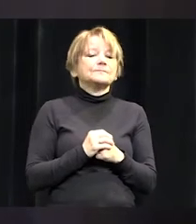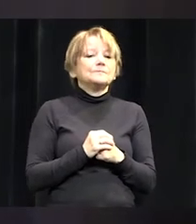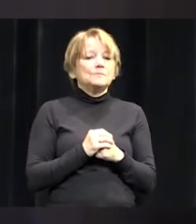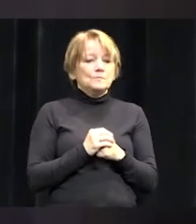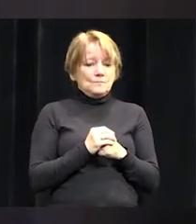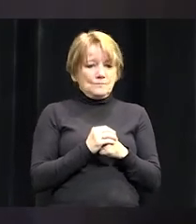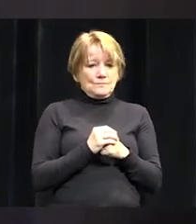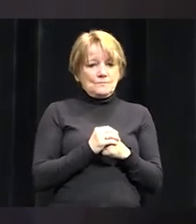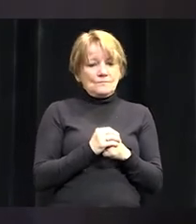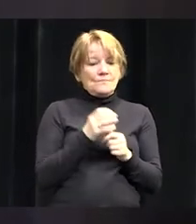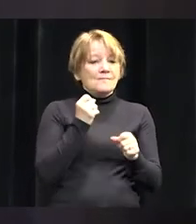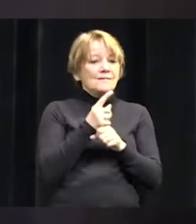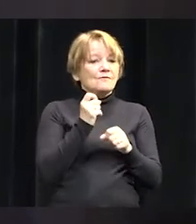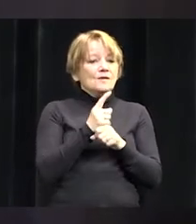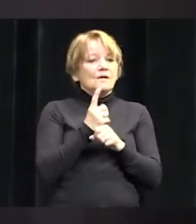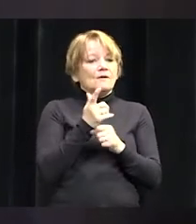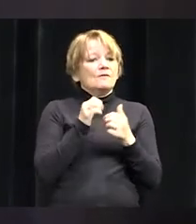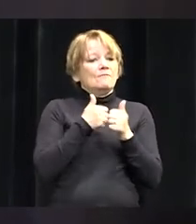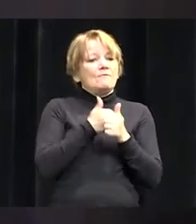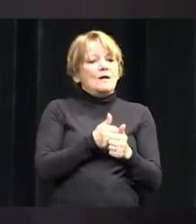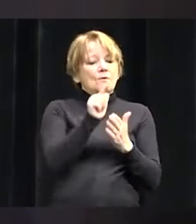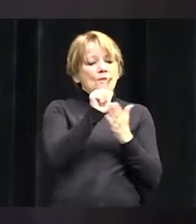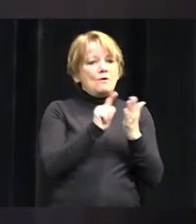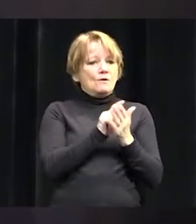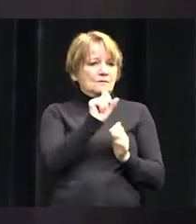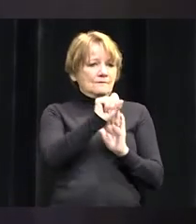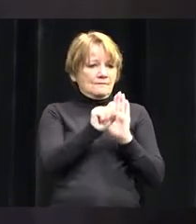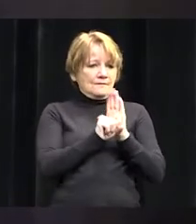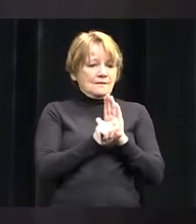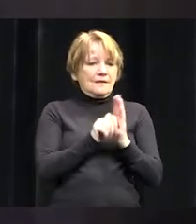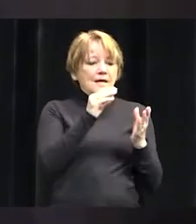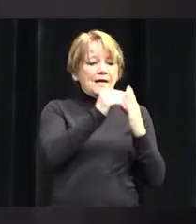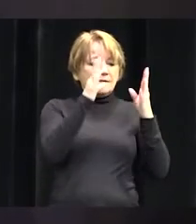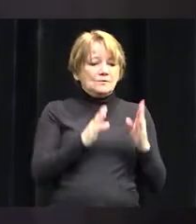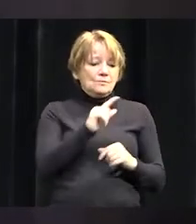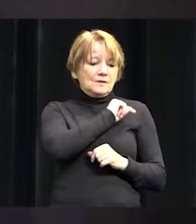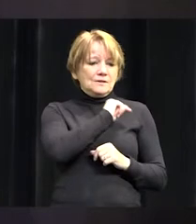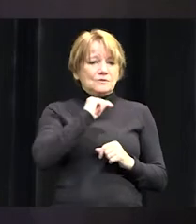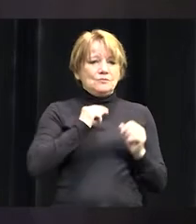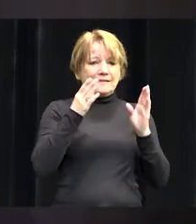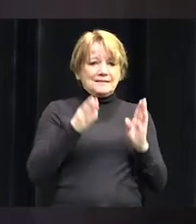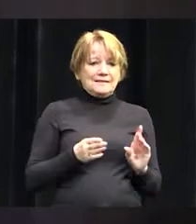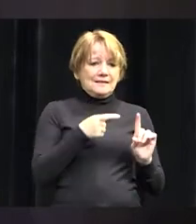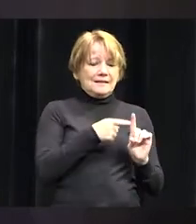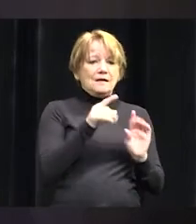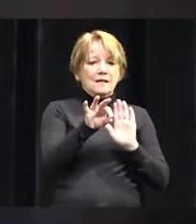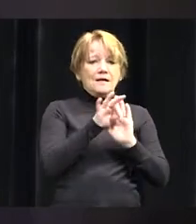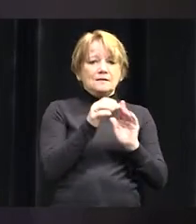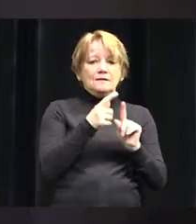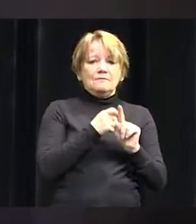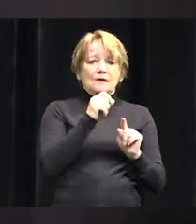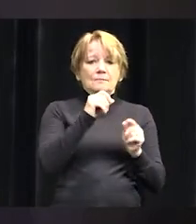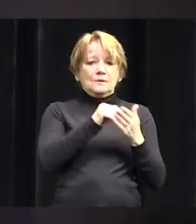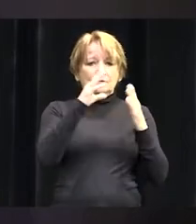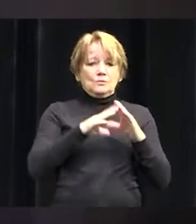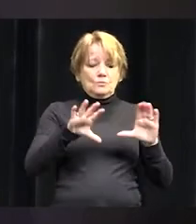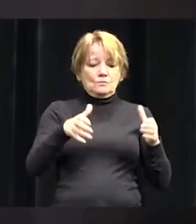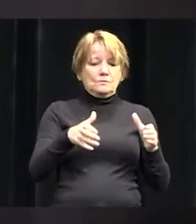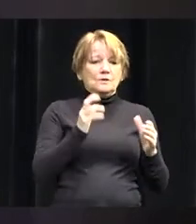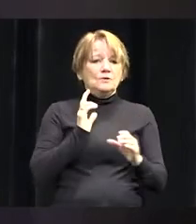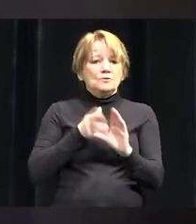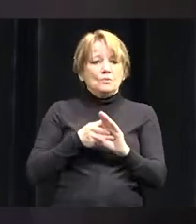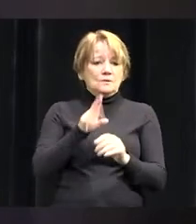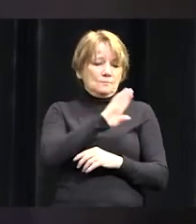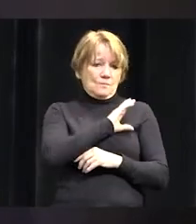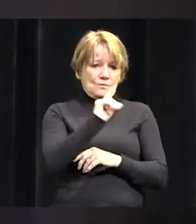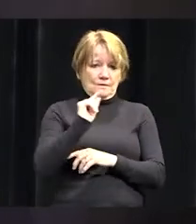each year under the laws of the commonwealth a student trustee elected by the student body joins the board of